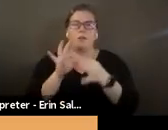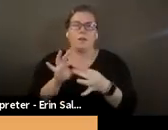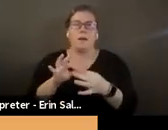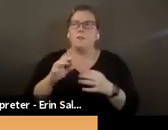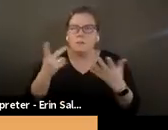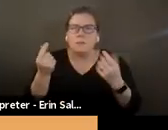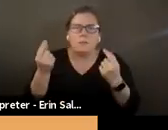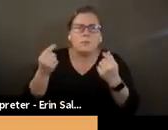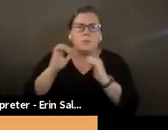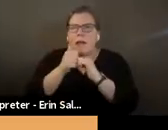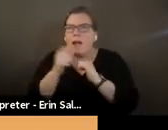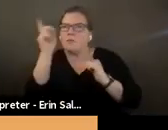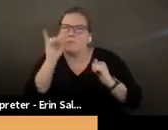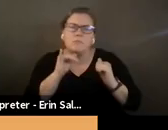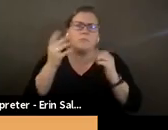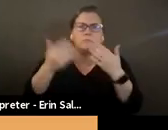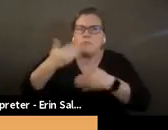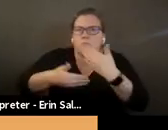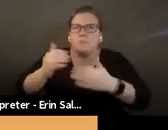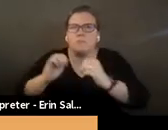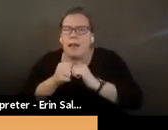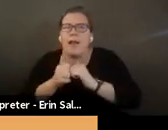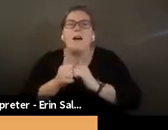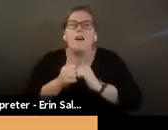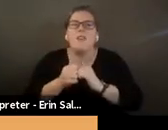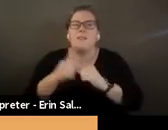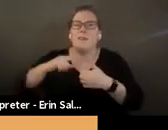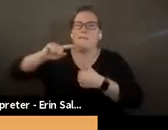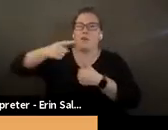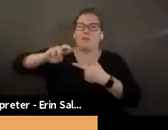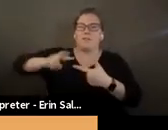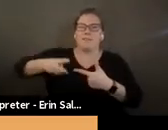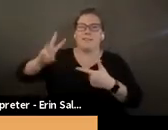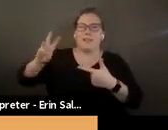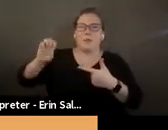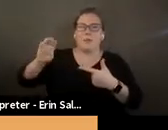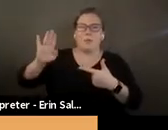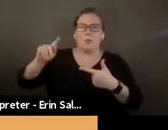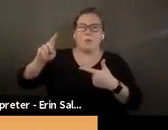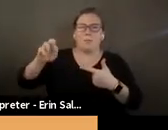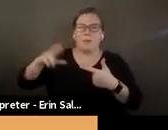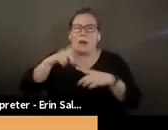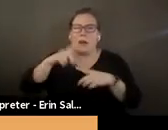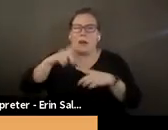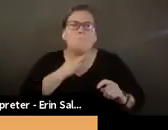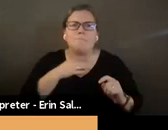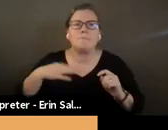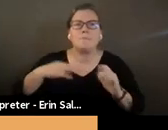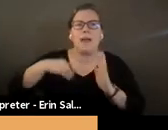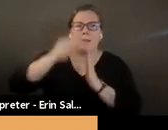application process in the past two webinars that we have done. So I'm hoping today that we can answer a lot of